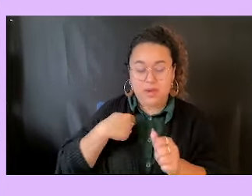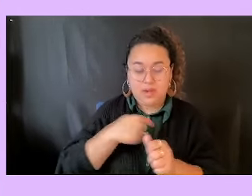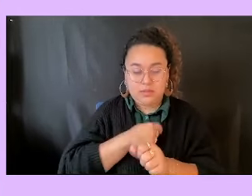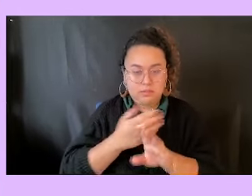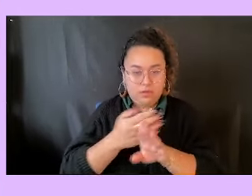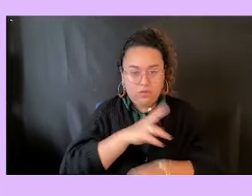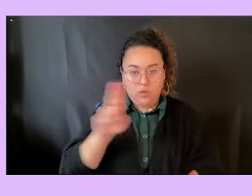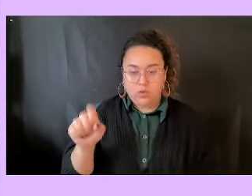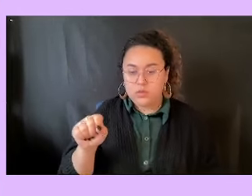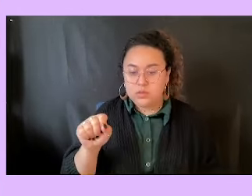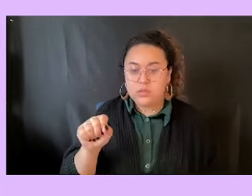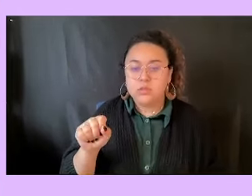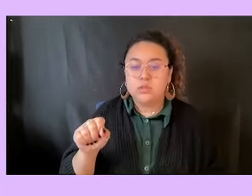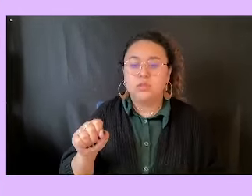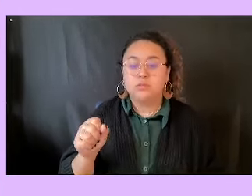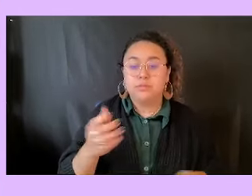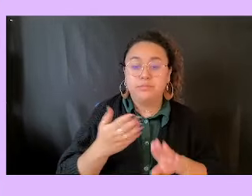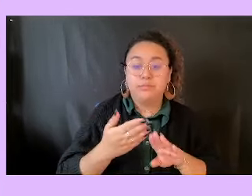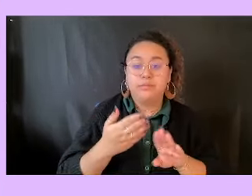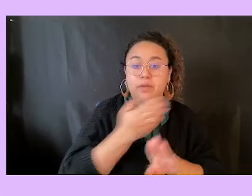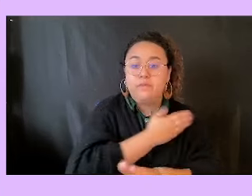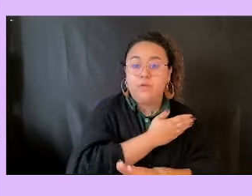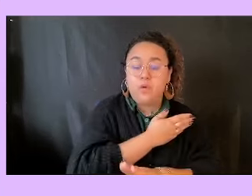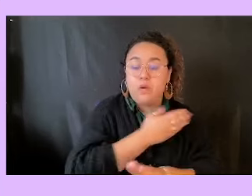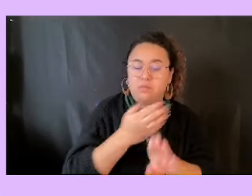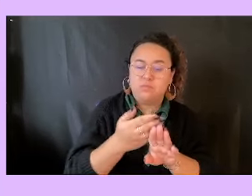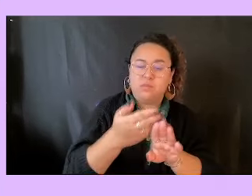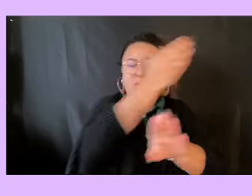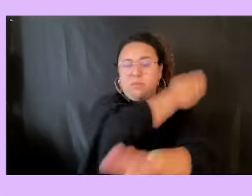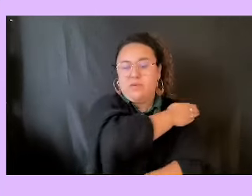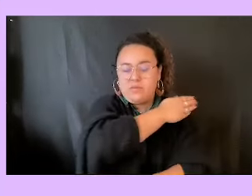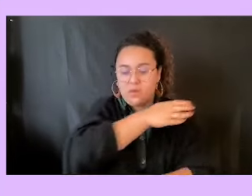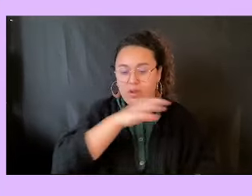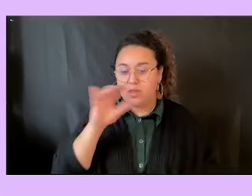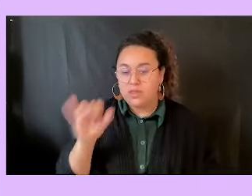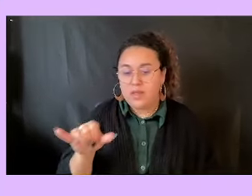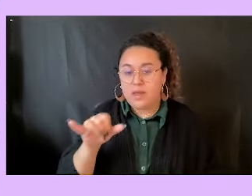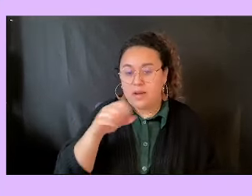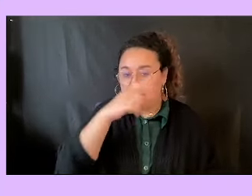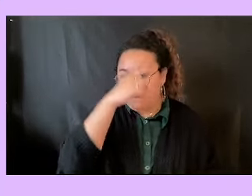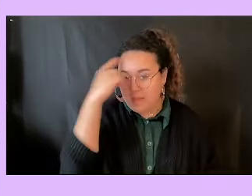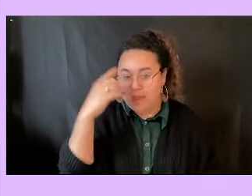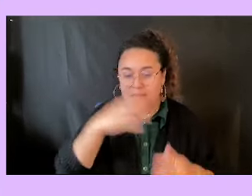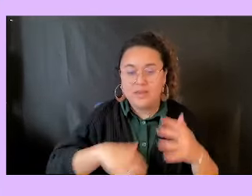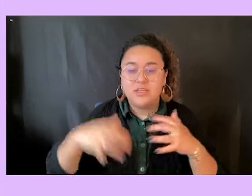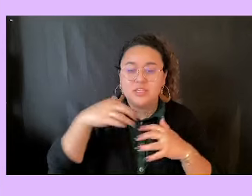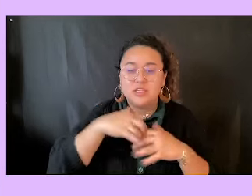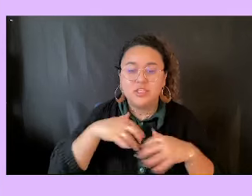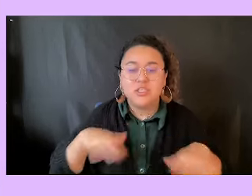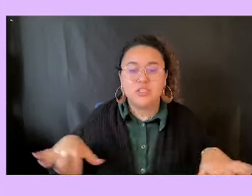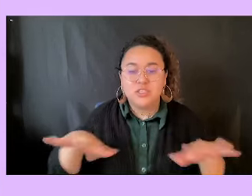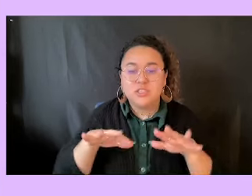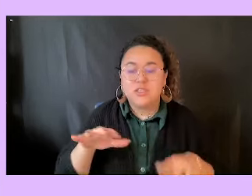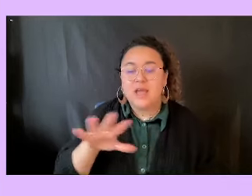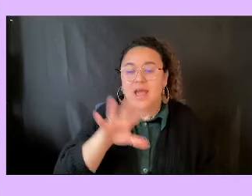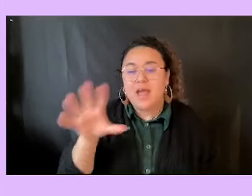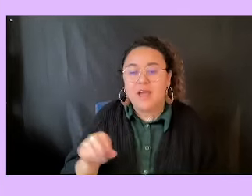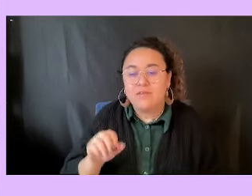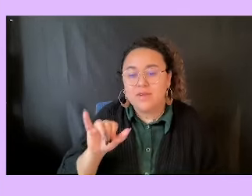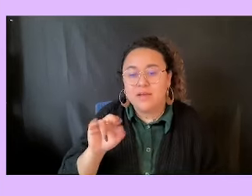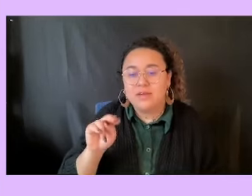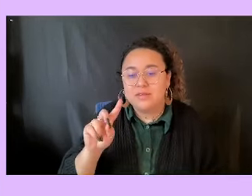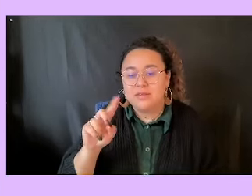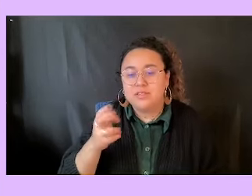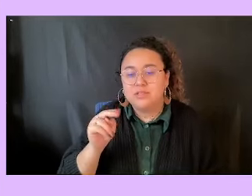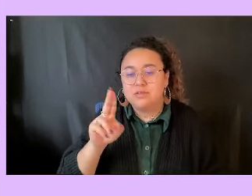States, before it was, way before, was black and indigenous. and Afro-Indigenous. The